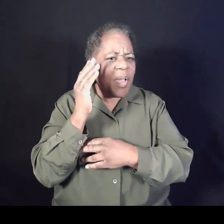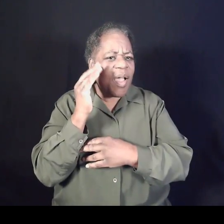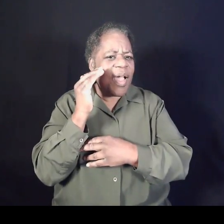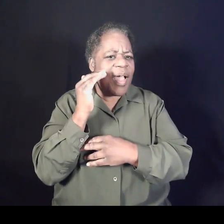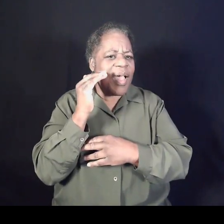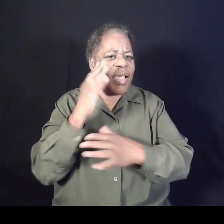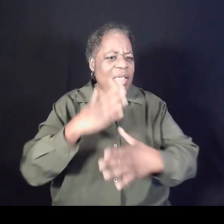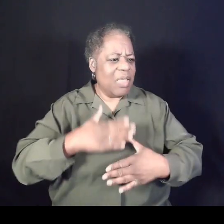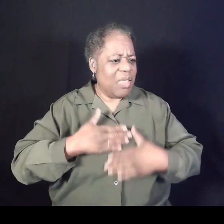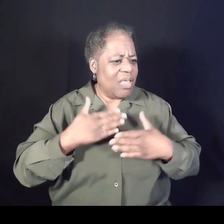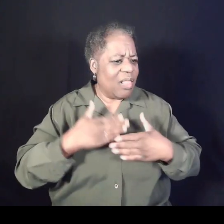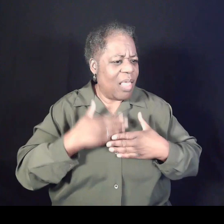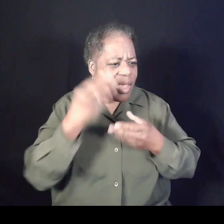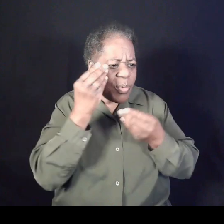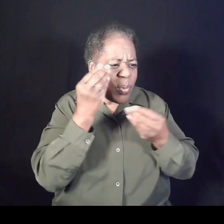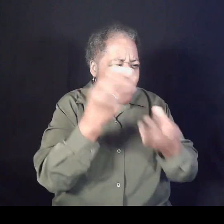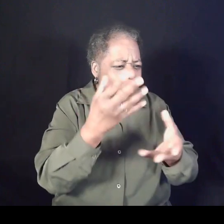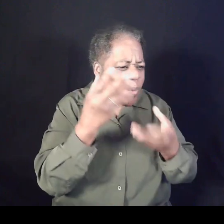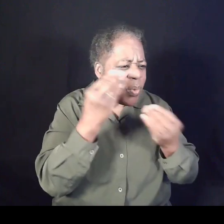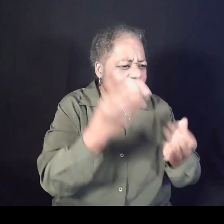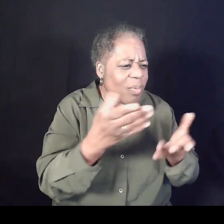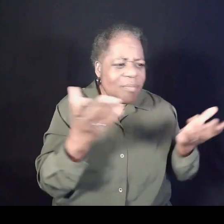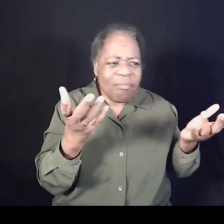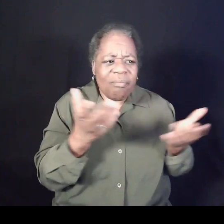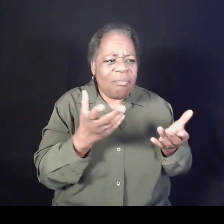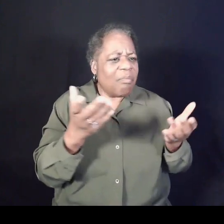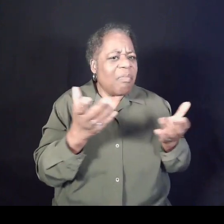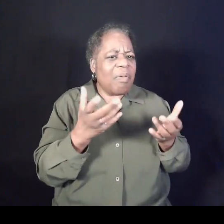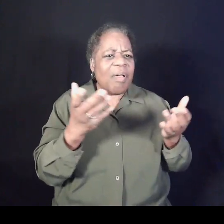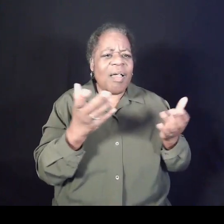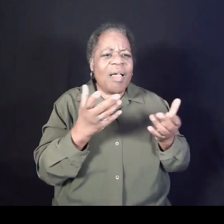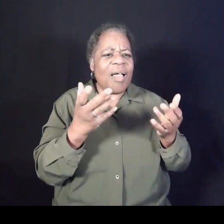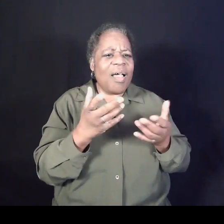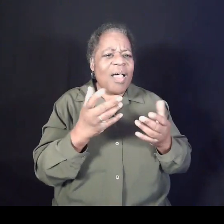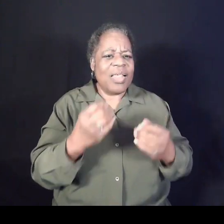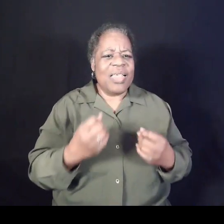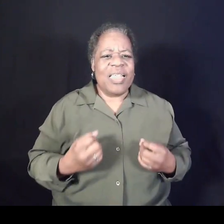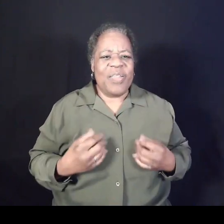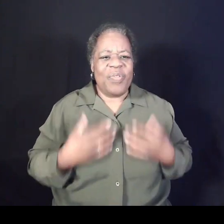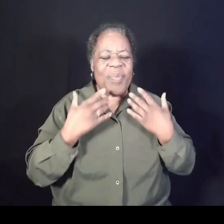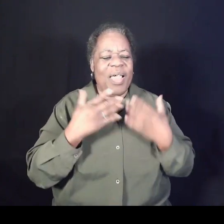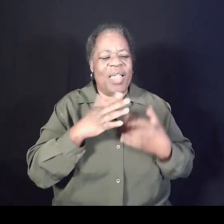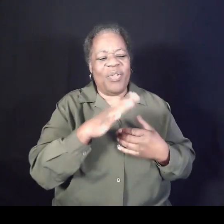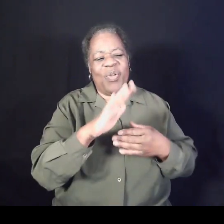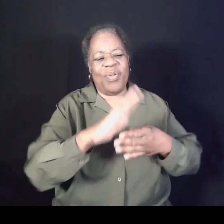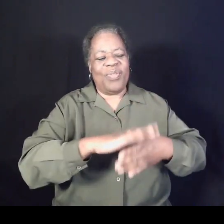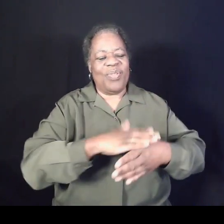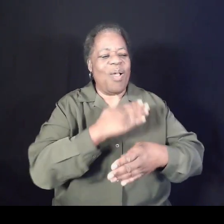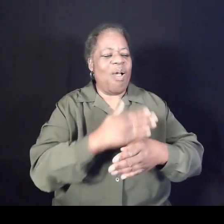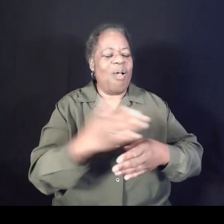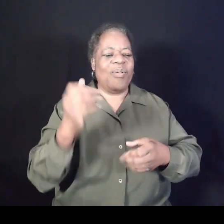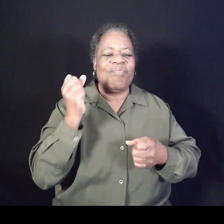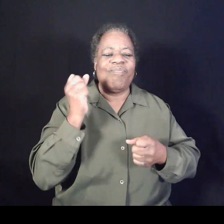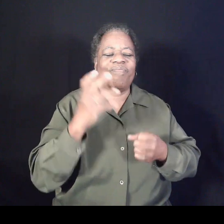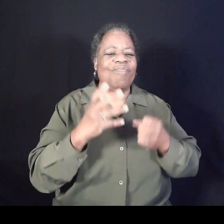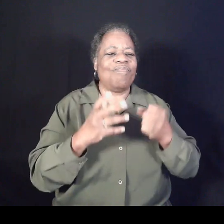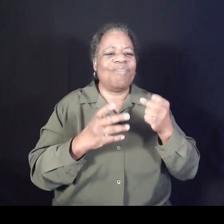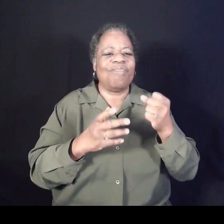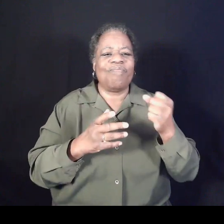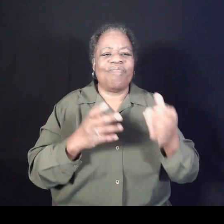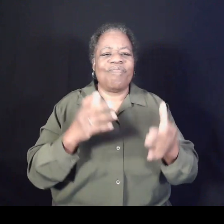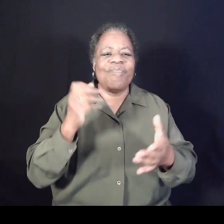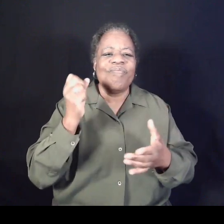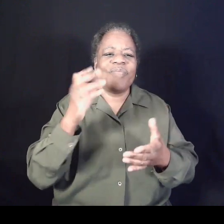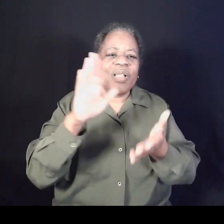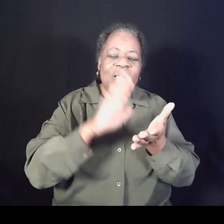the gladsome tidings be which inspire your heavenly song?